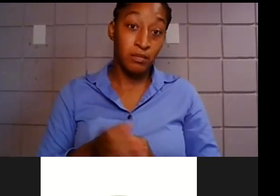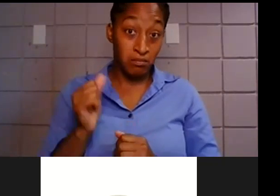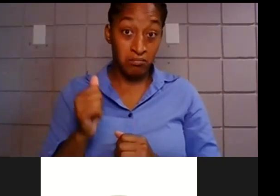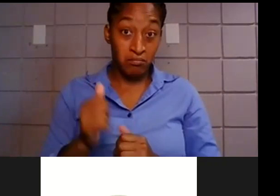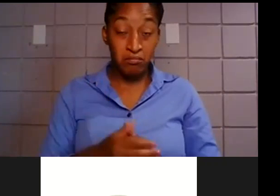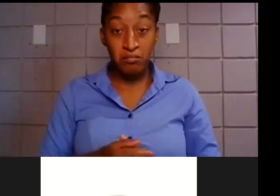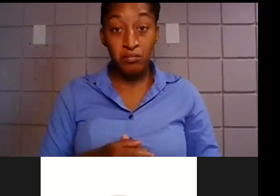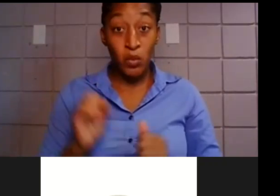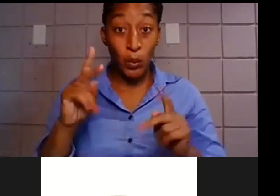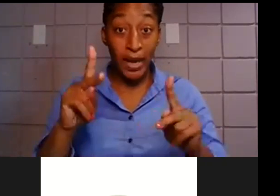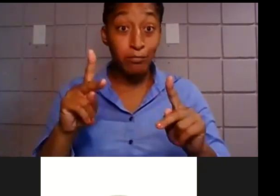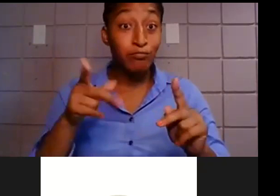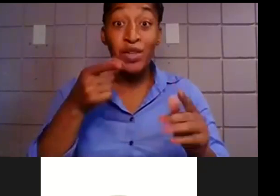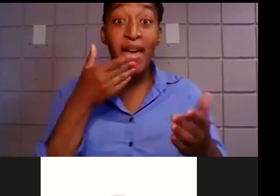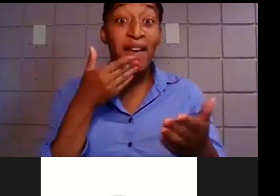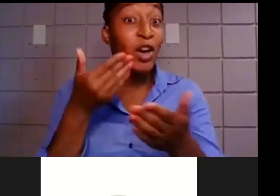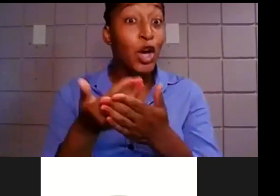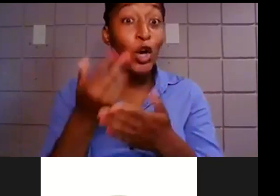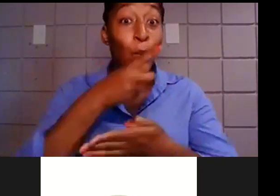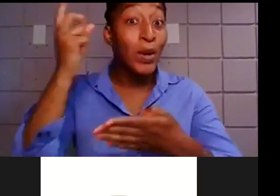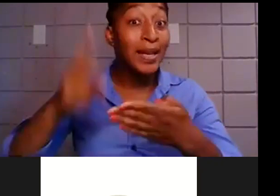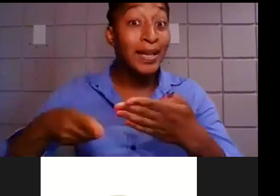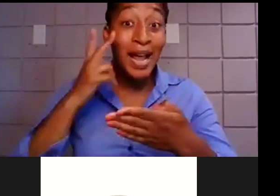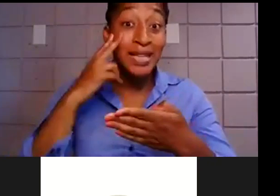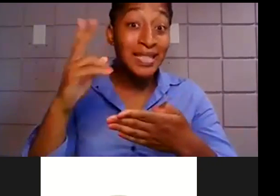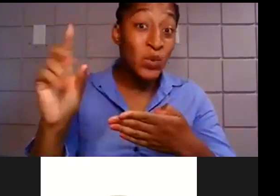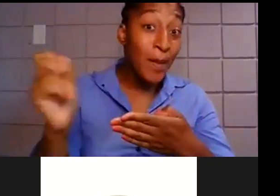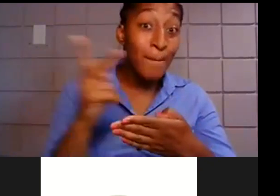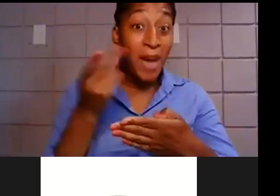All right, y'all have a great weekend. I'll see you back here on Monday.